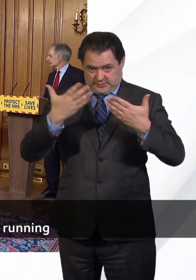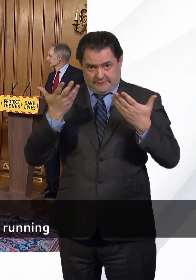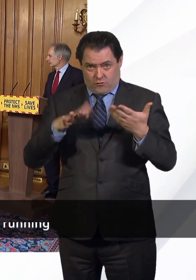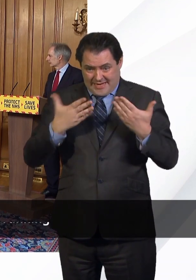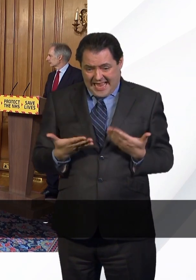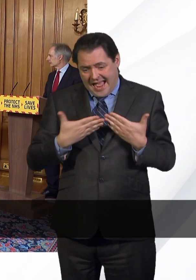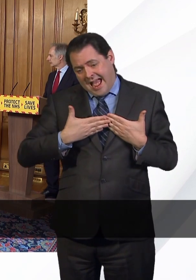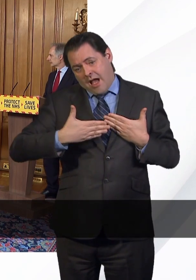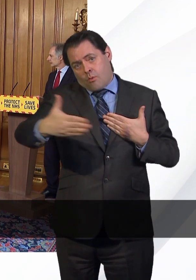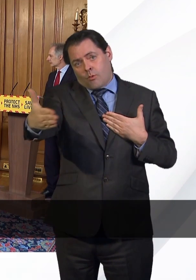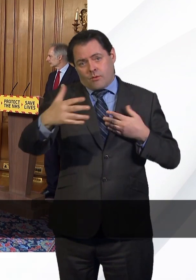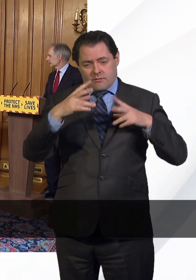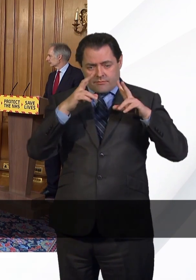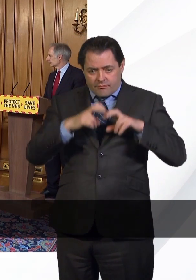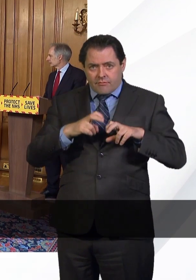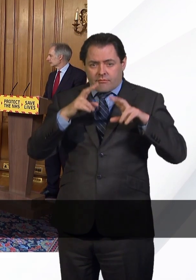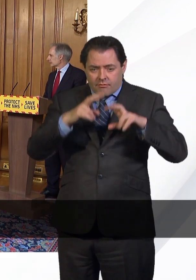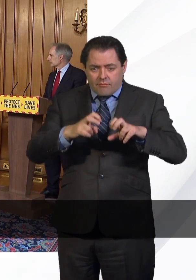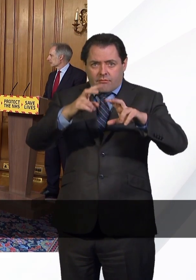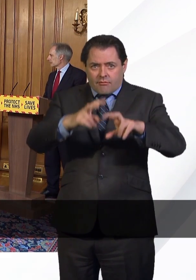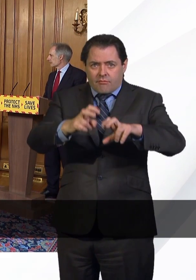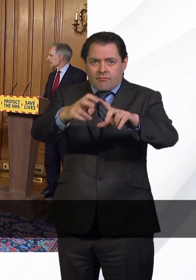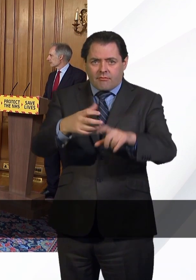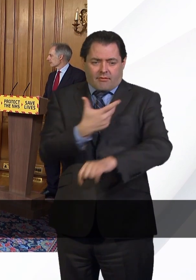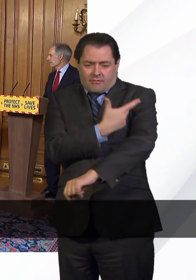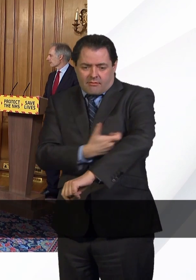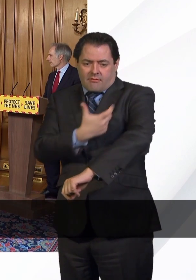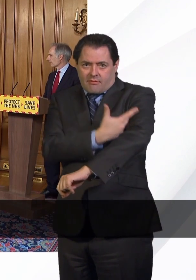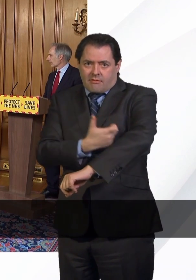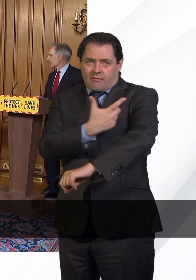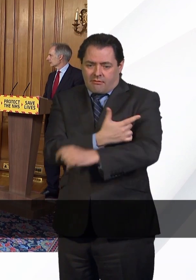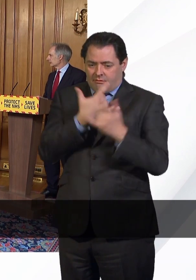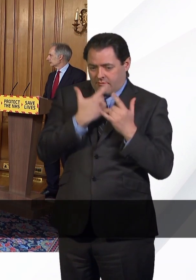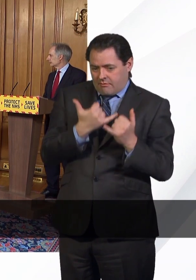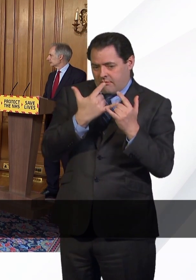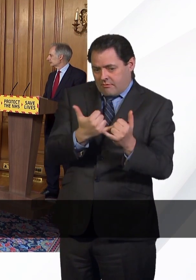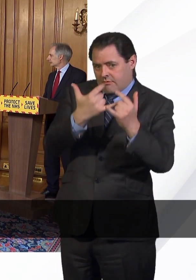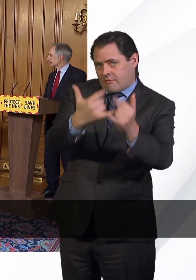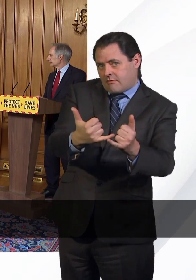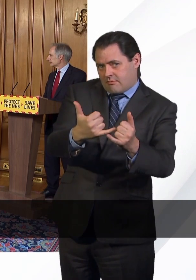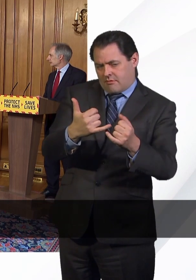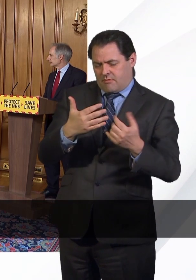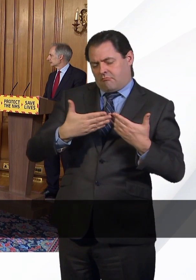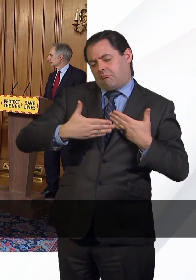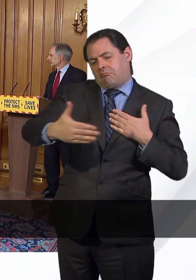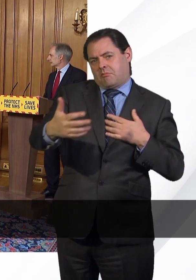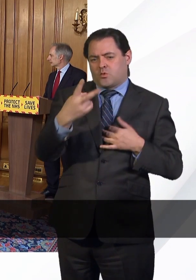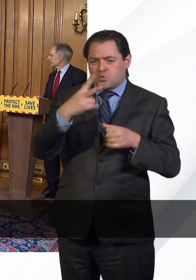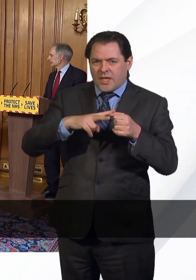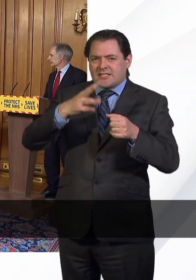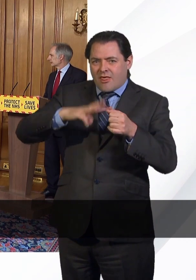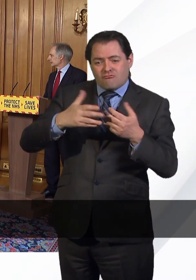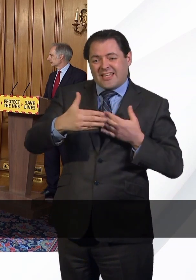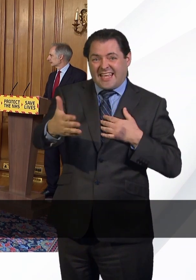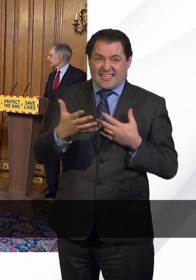have much clearer signals over time. But I'm afraid it's just one of those where we can't make the science go